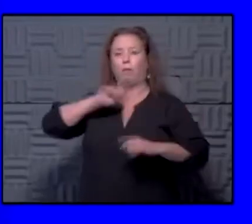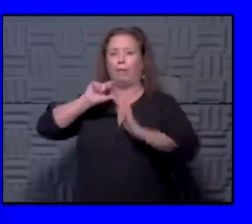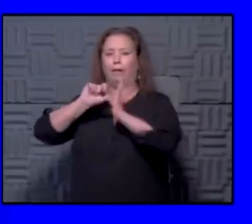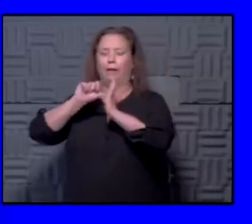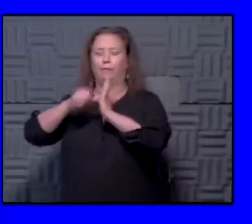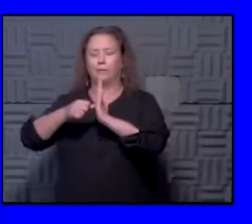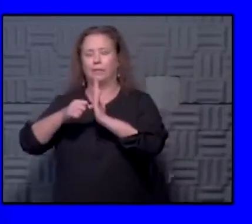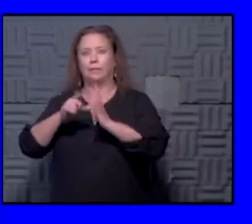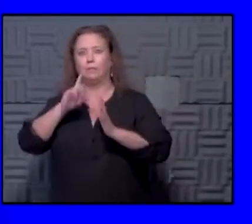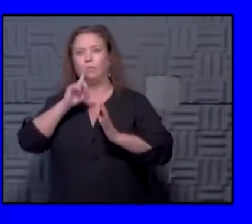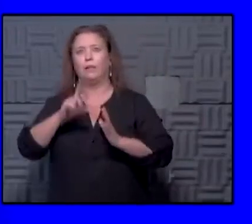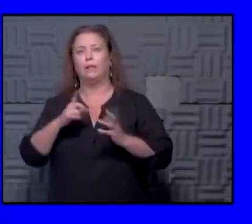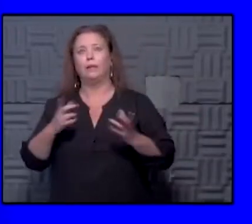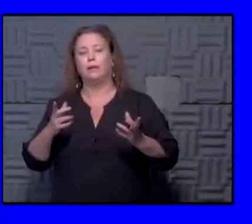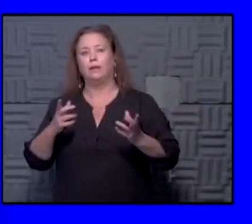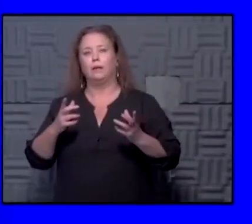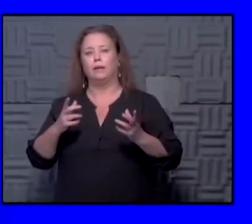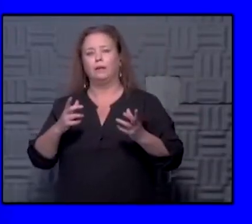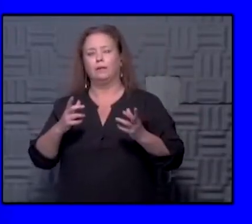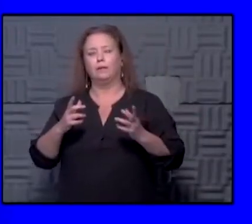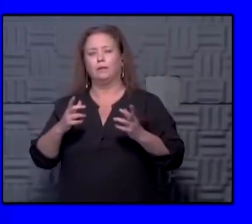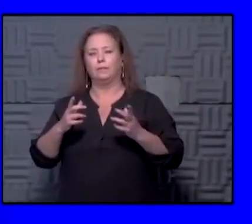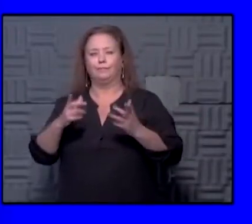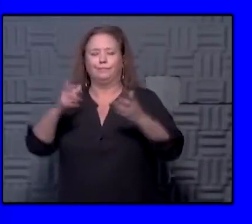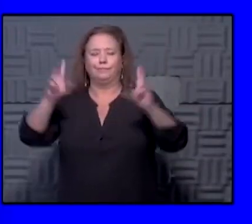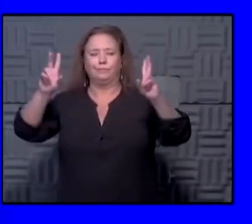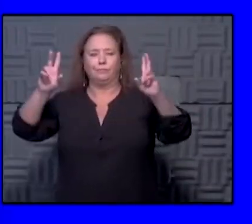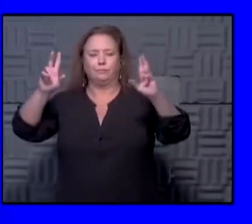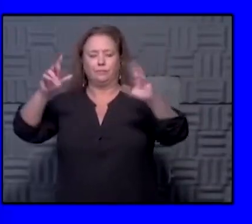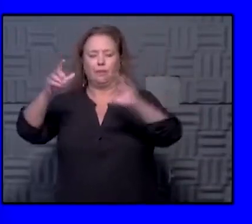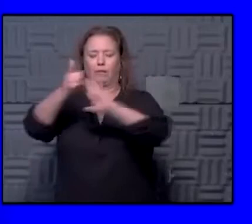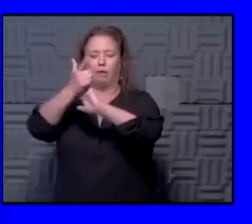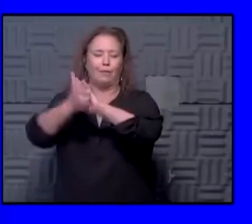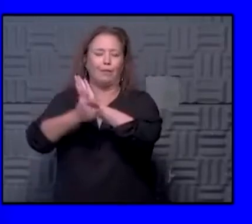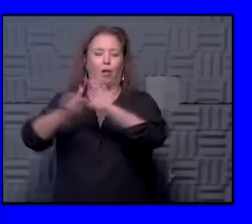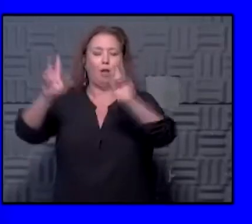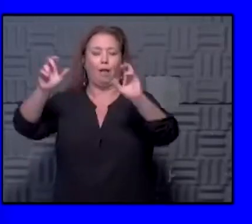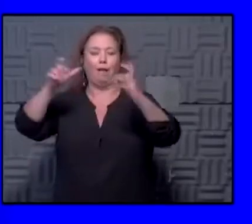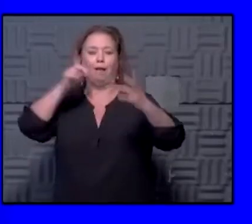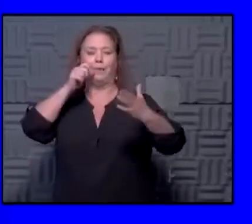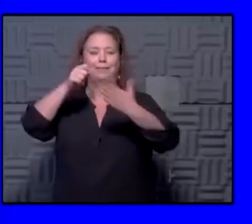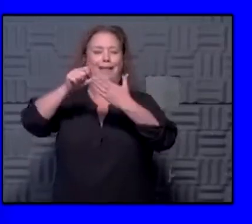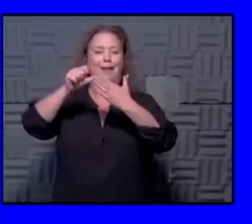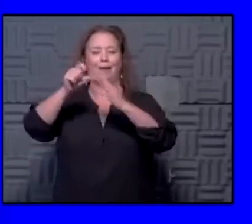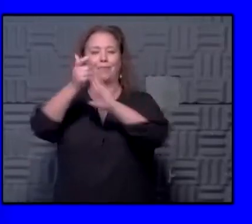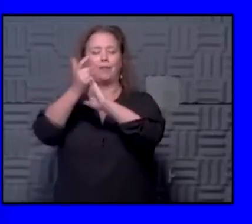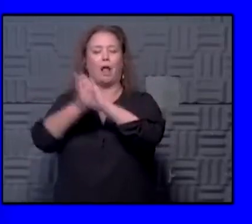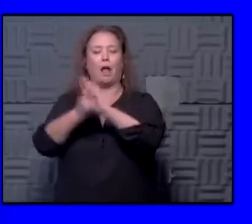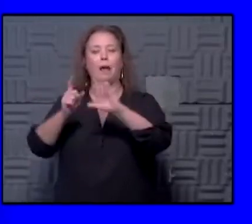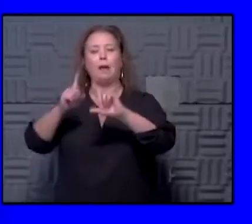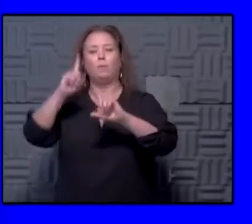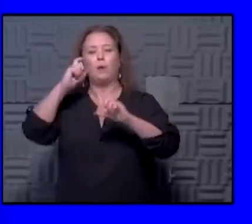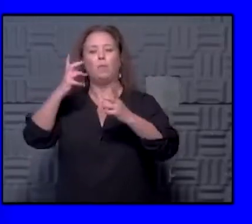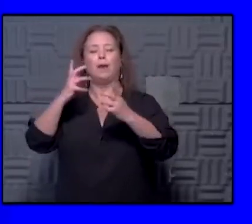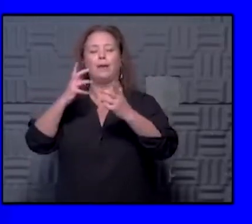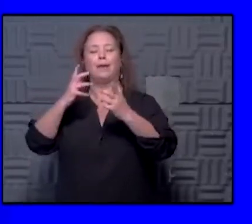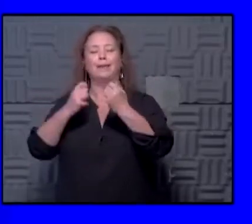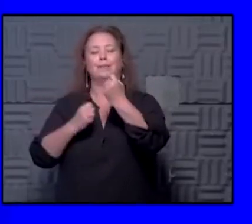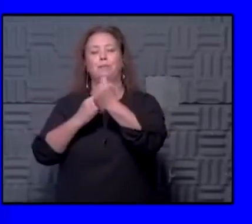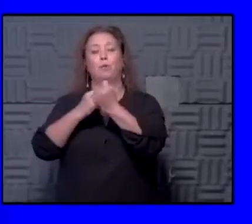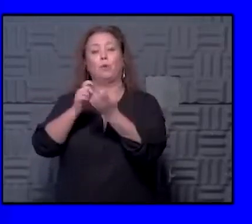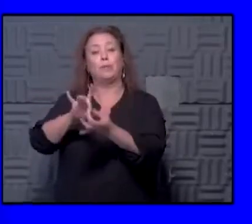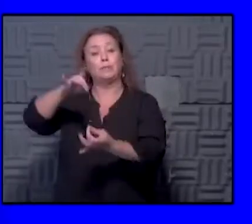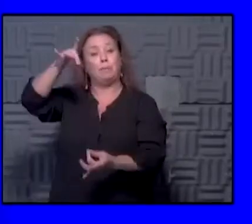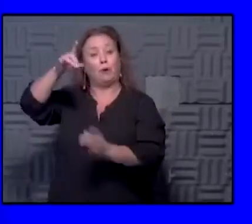getting into the letter of the law. And what we really need to do is promote and endorse the spirit of the law. What